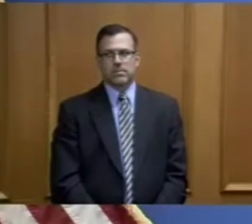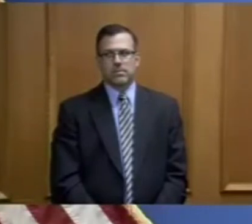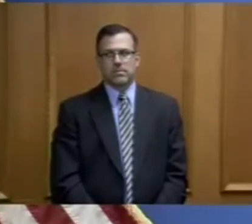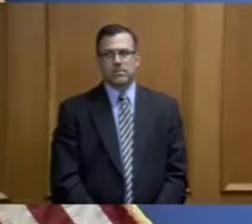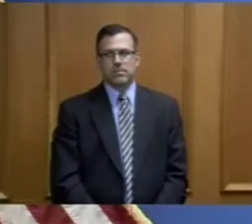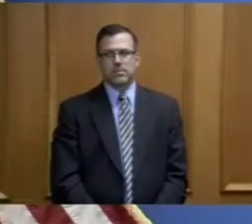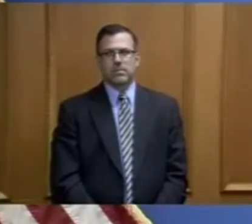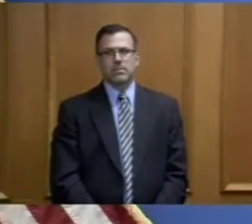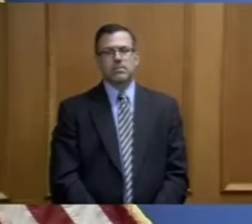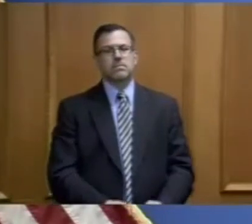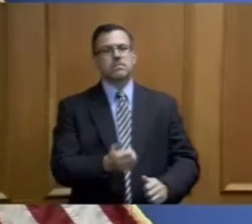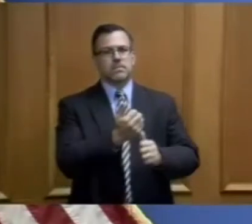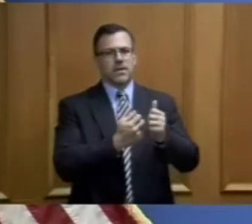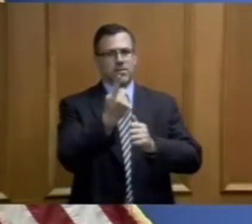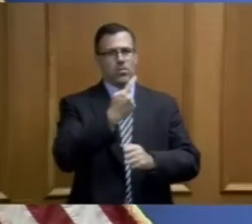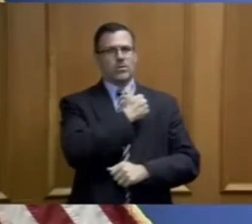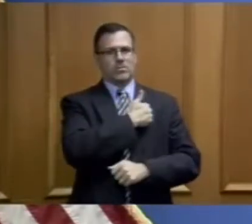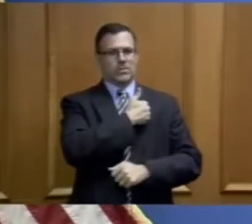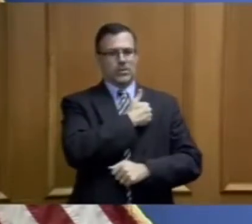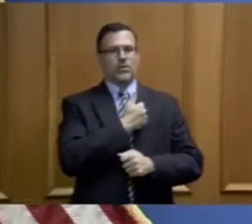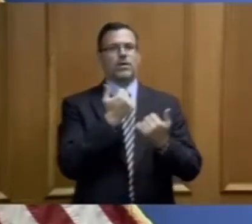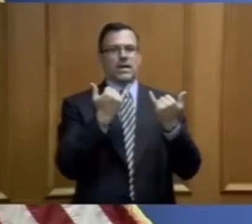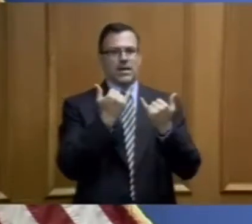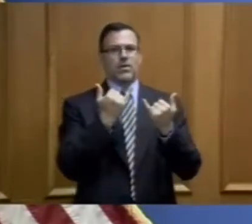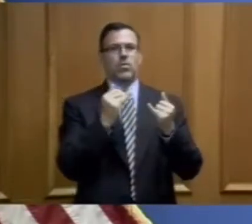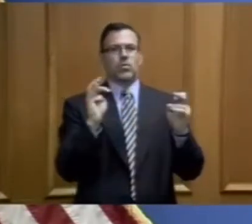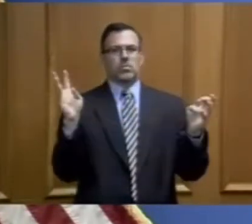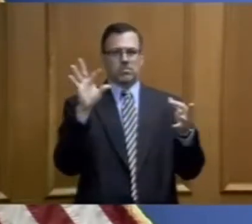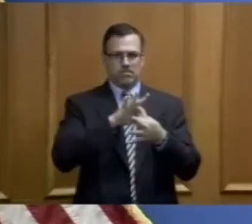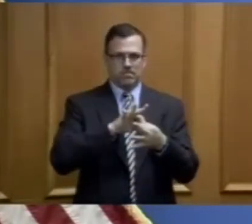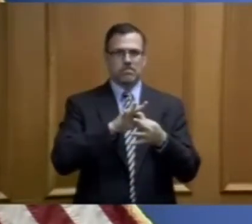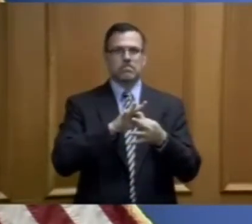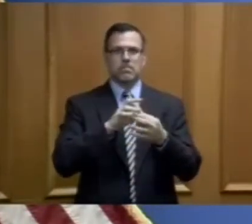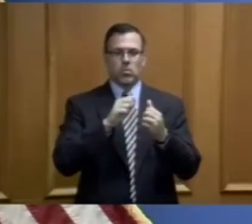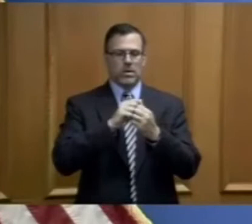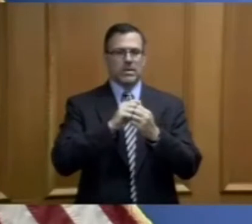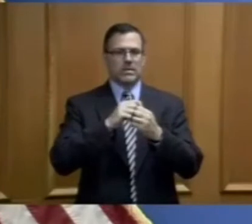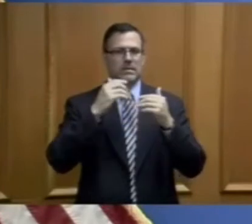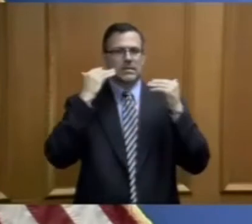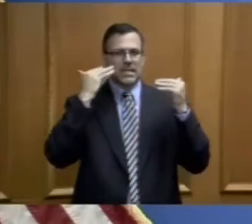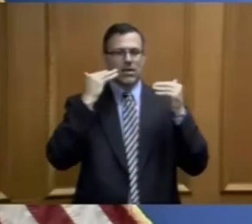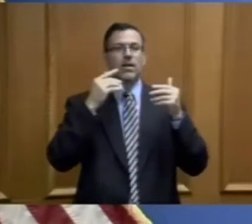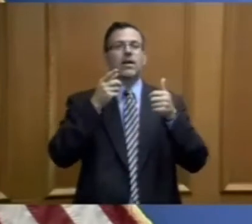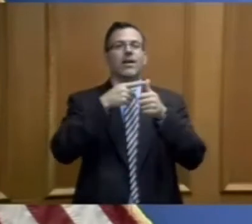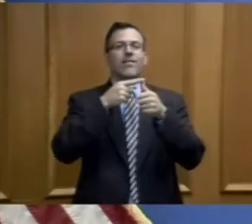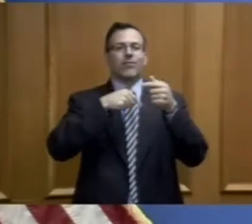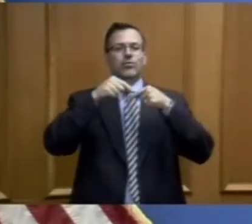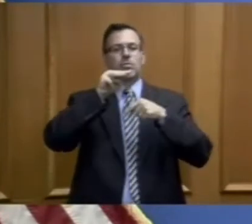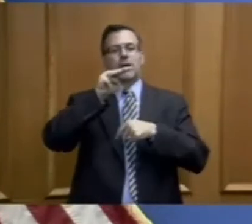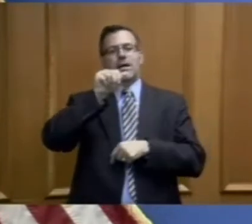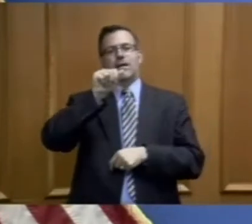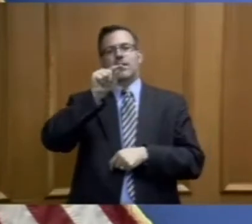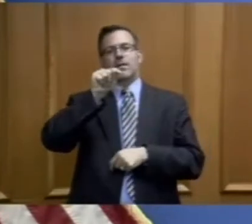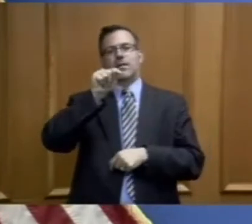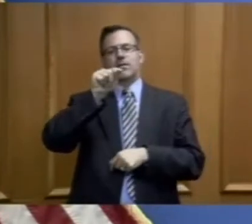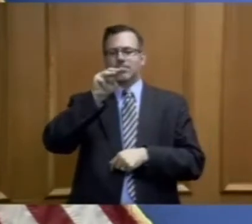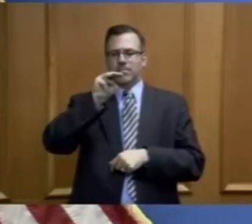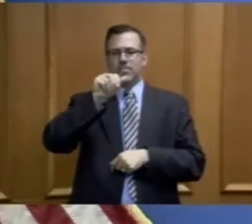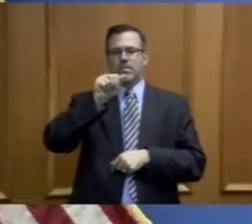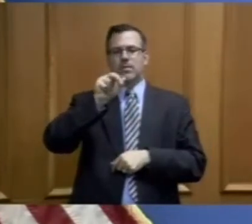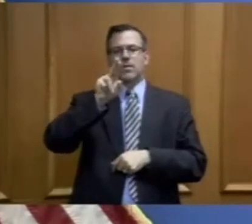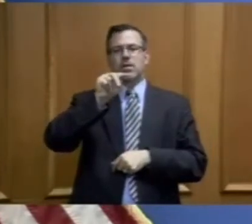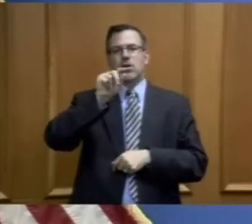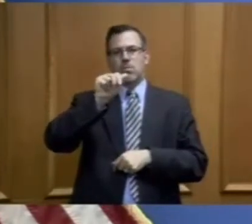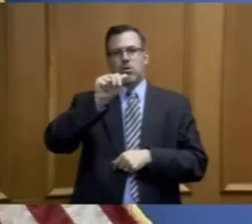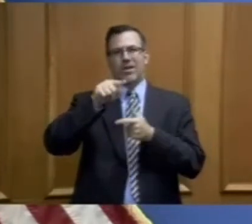Okay, everyone, apologies for that. We are back on with the audio. So we'll go first to Marta Aldrich, and then we'll go to Sam